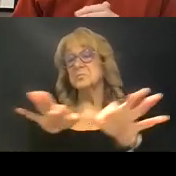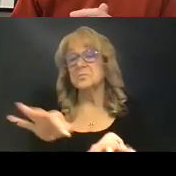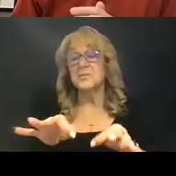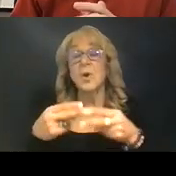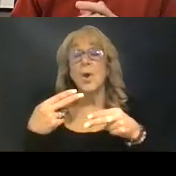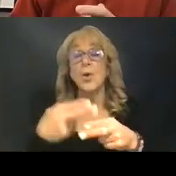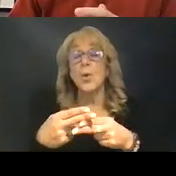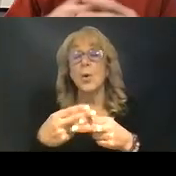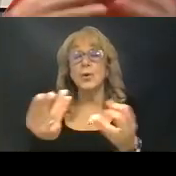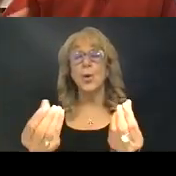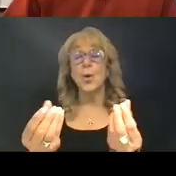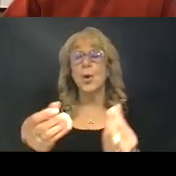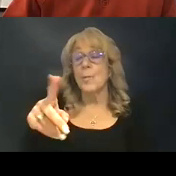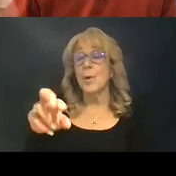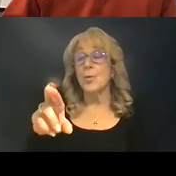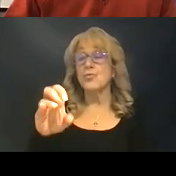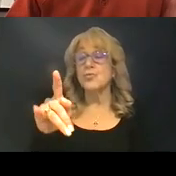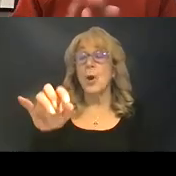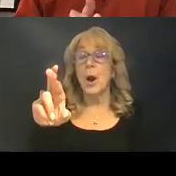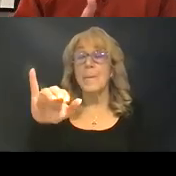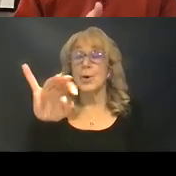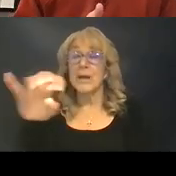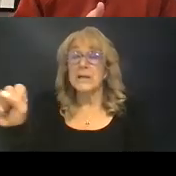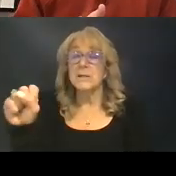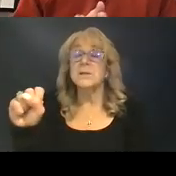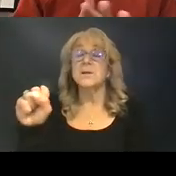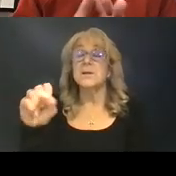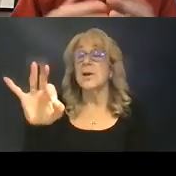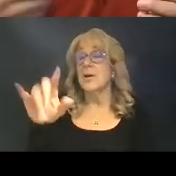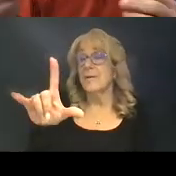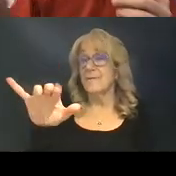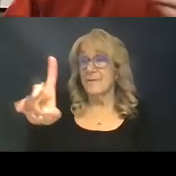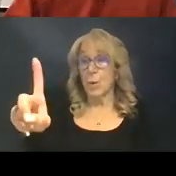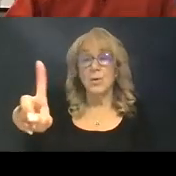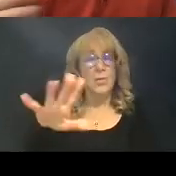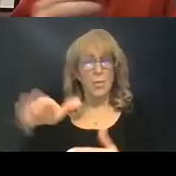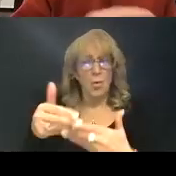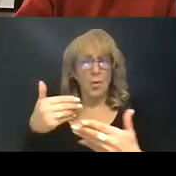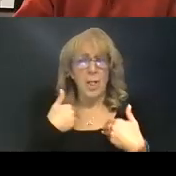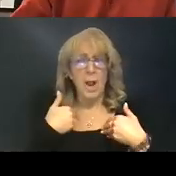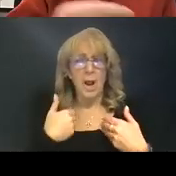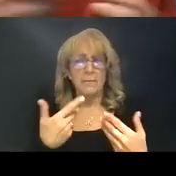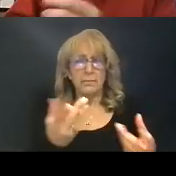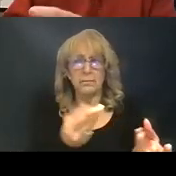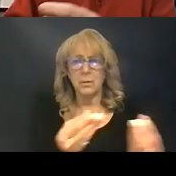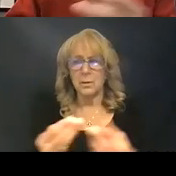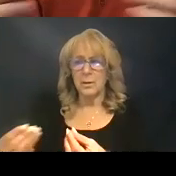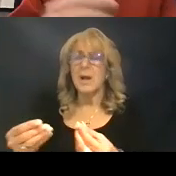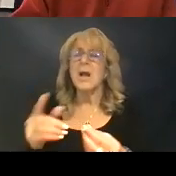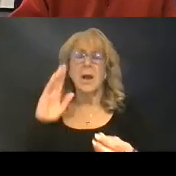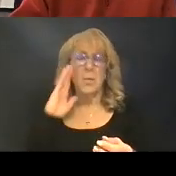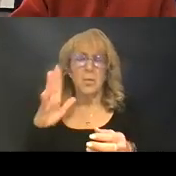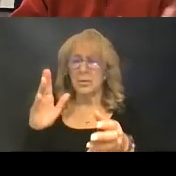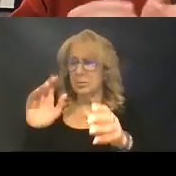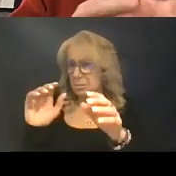fluids. All materials have properties. They allow you to distinguish one object from another, one